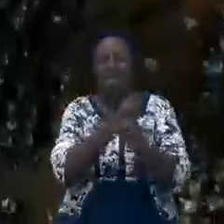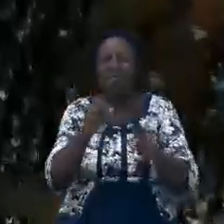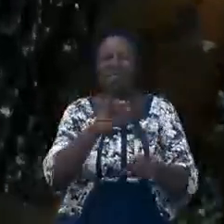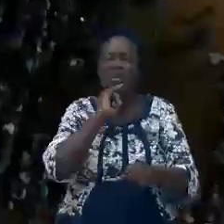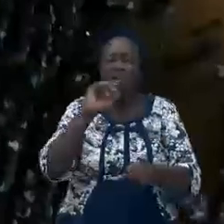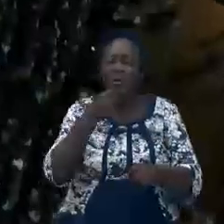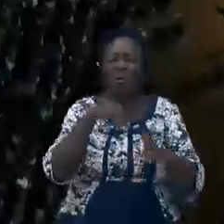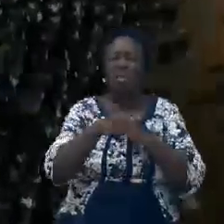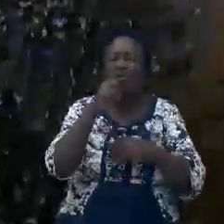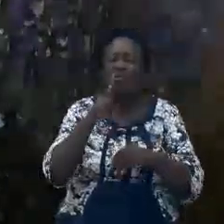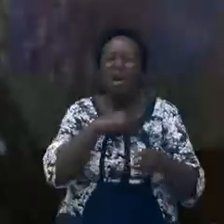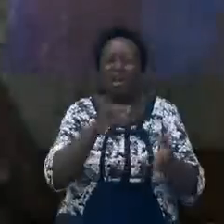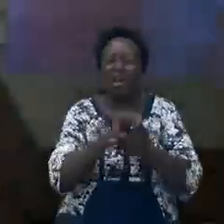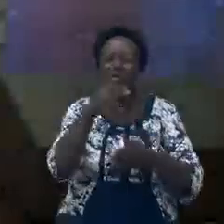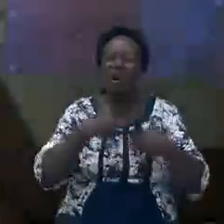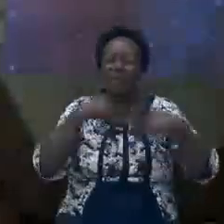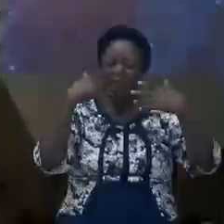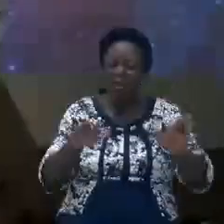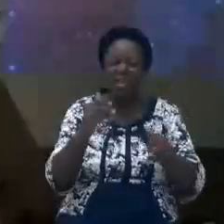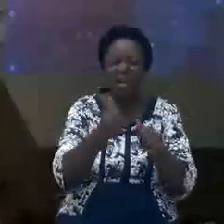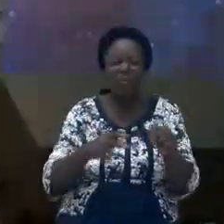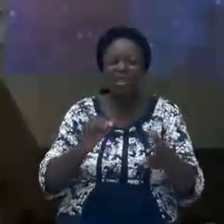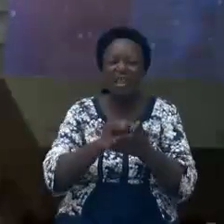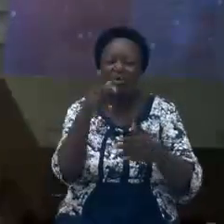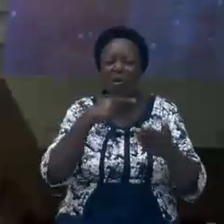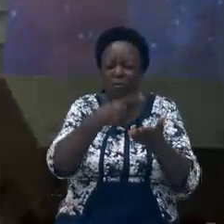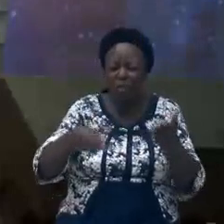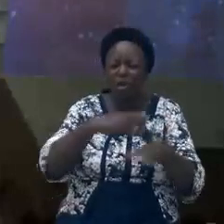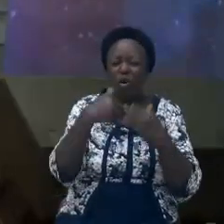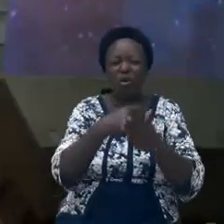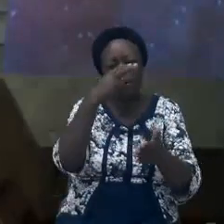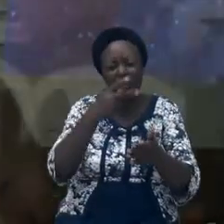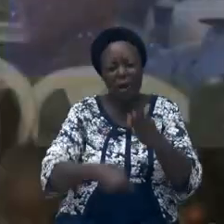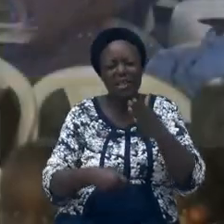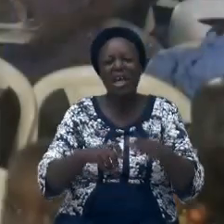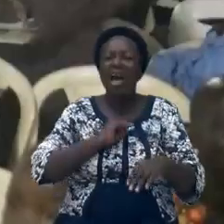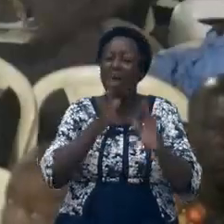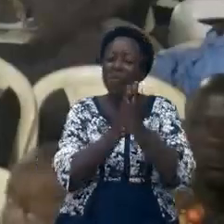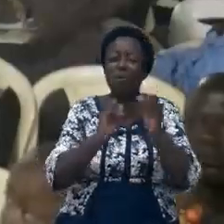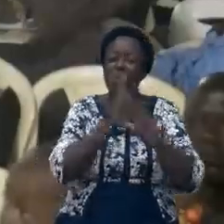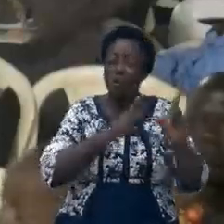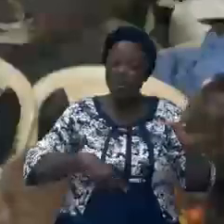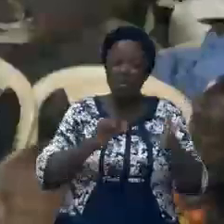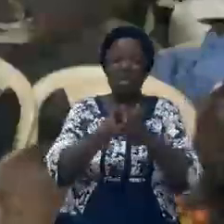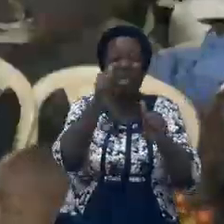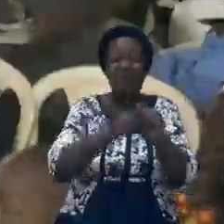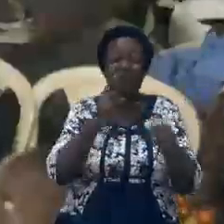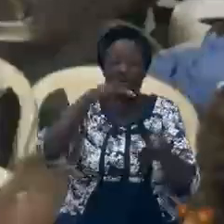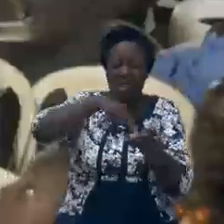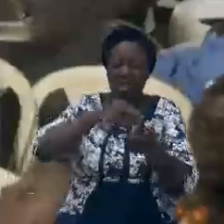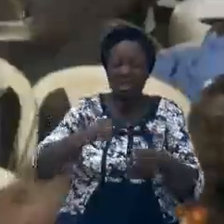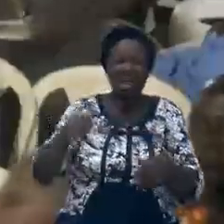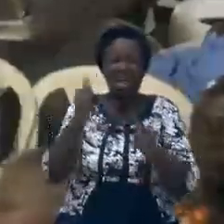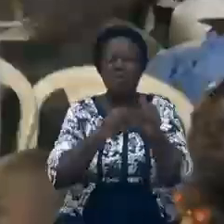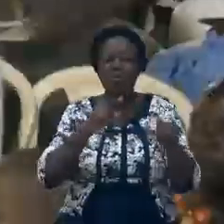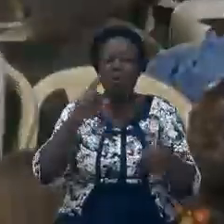is only found in you, and you have finished everything. You have paid the whole price. I pray,